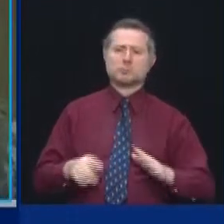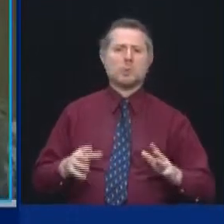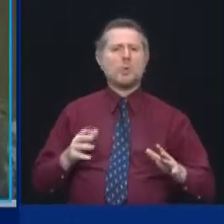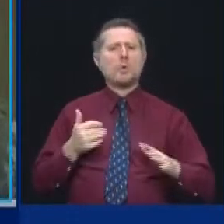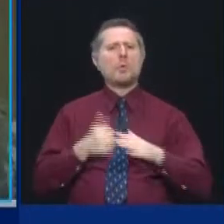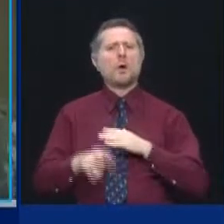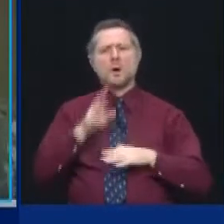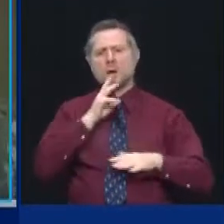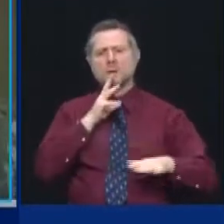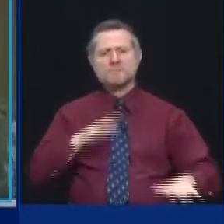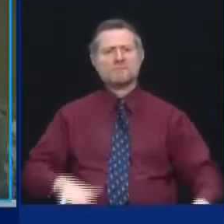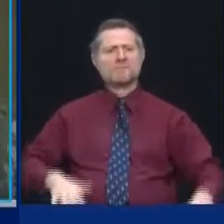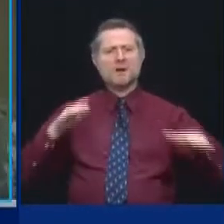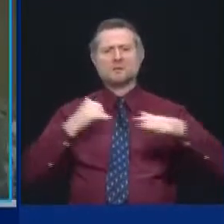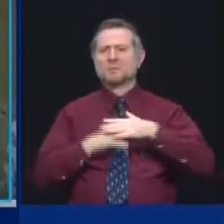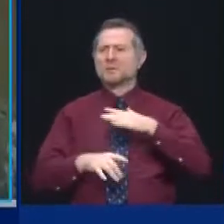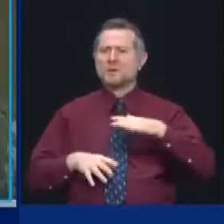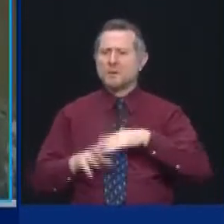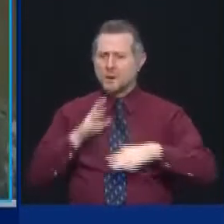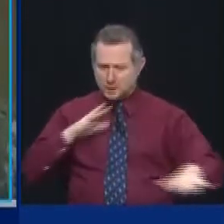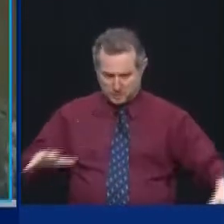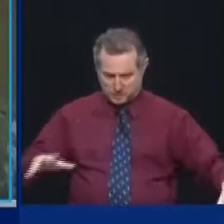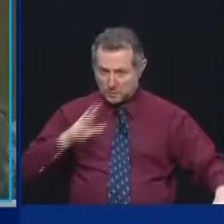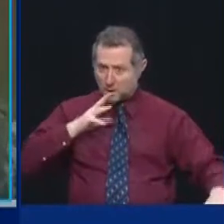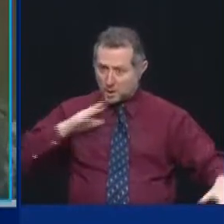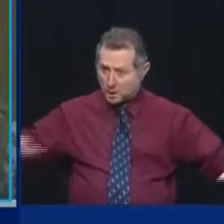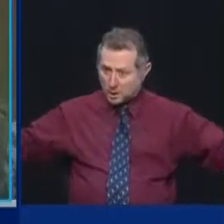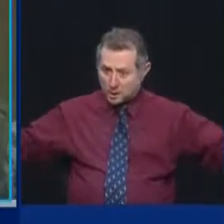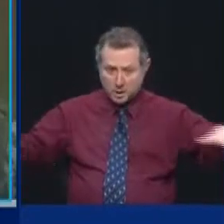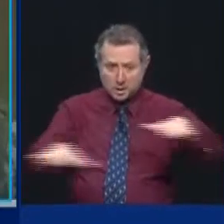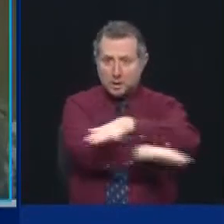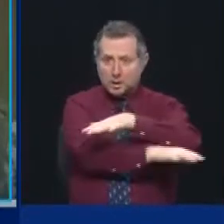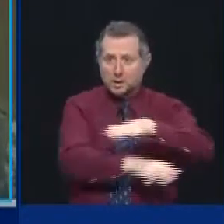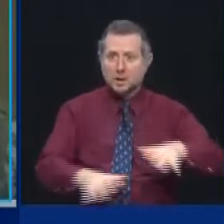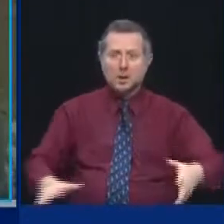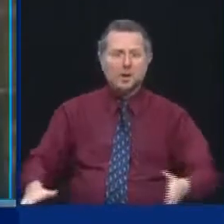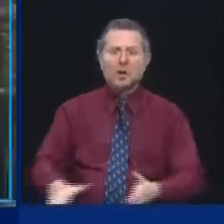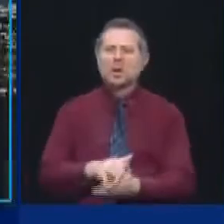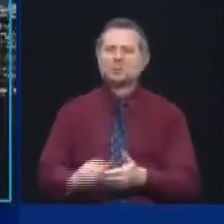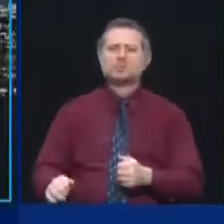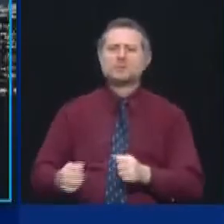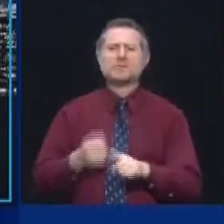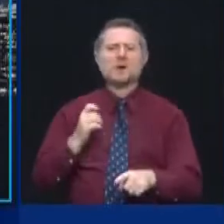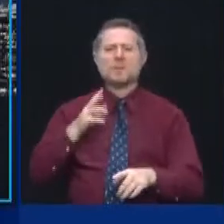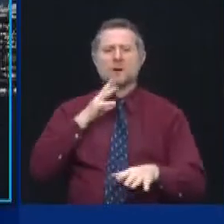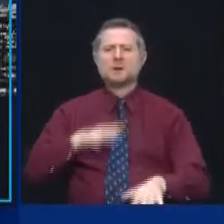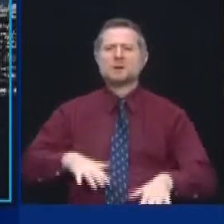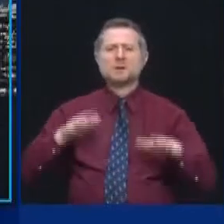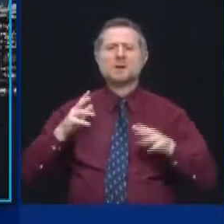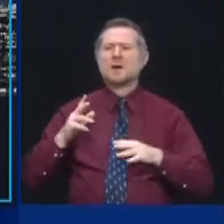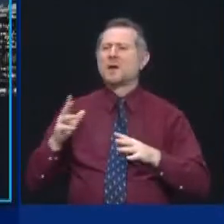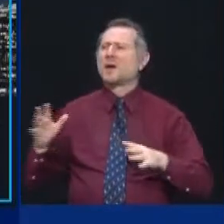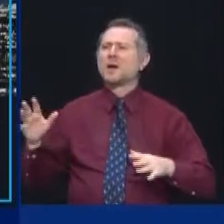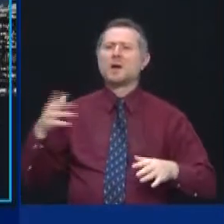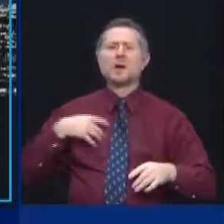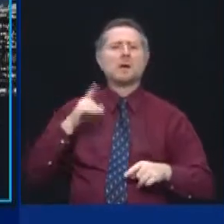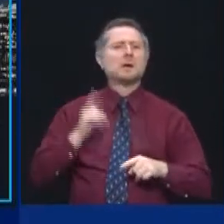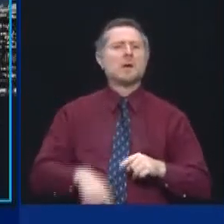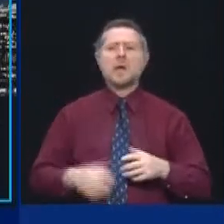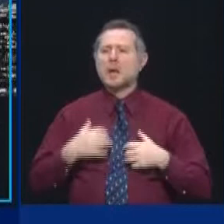And we just have to think back over the past year. And in many ways,